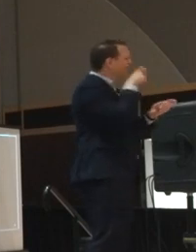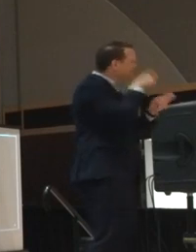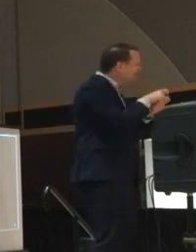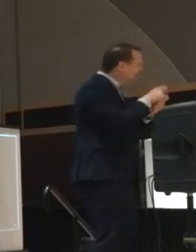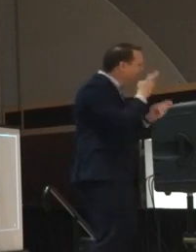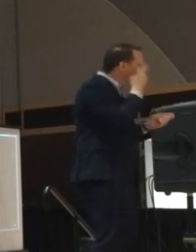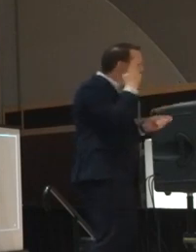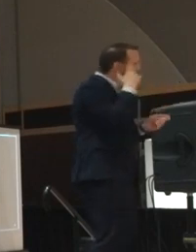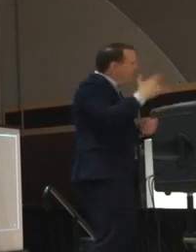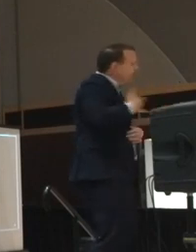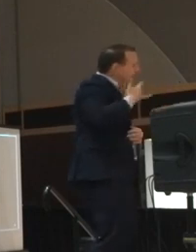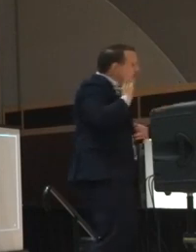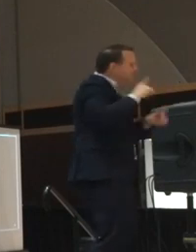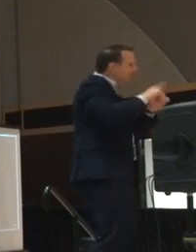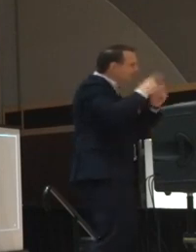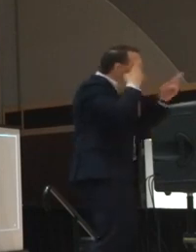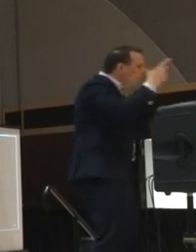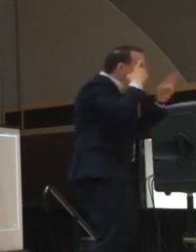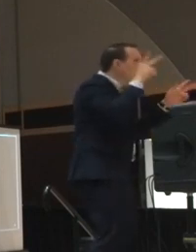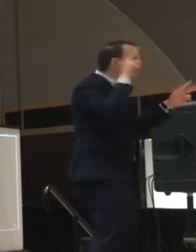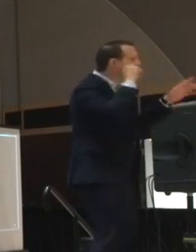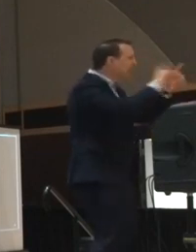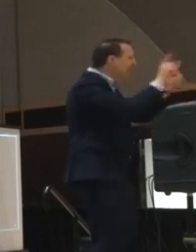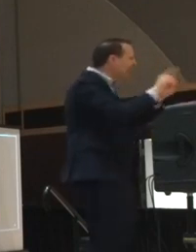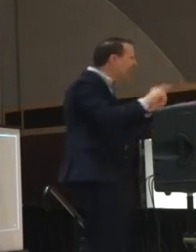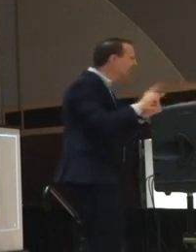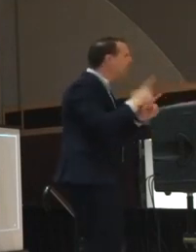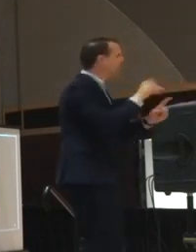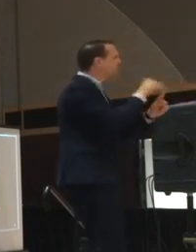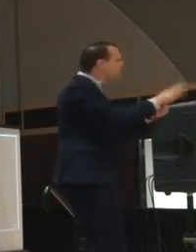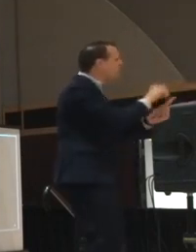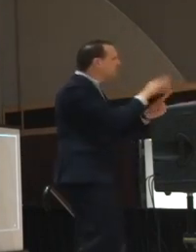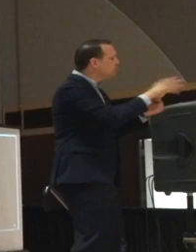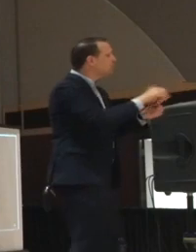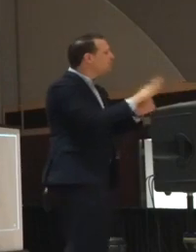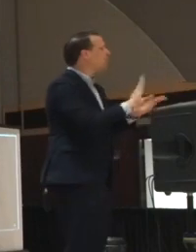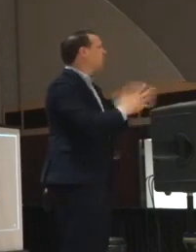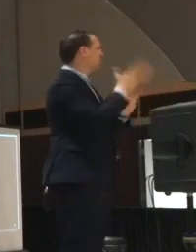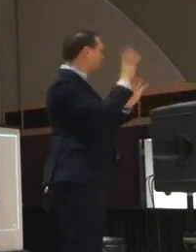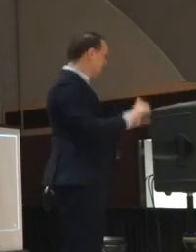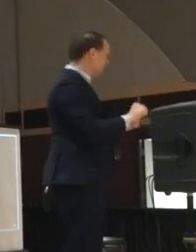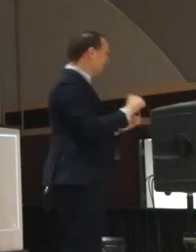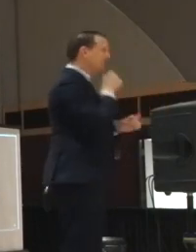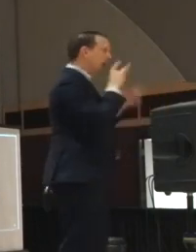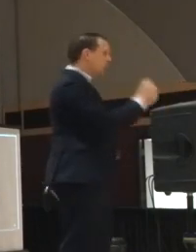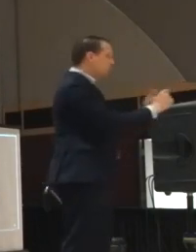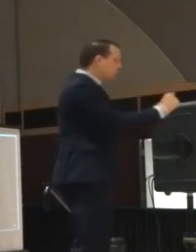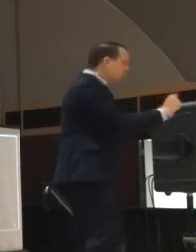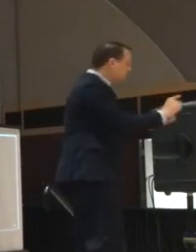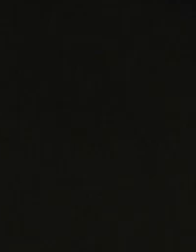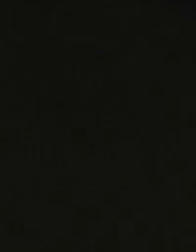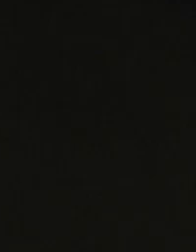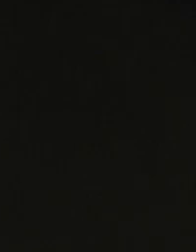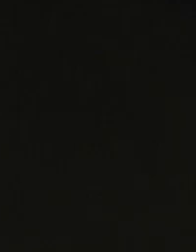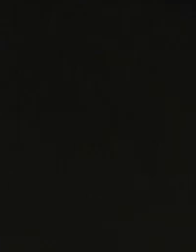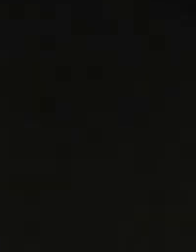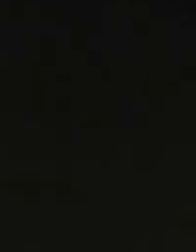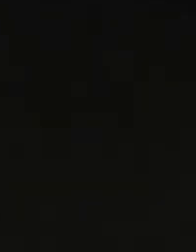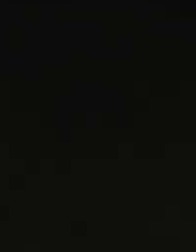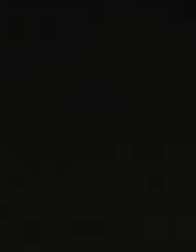it's sensory-based. It's not word-based. There's a little yellow tape that can stop